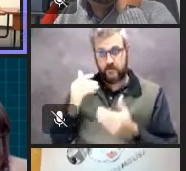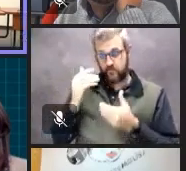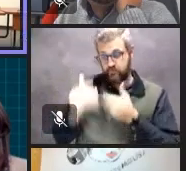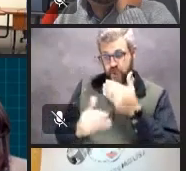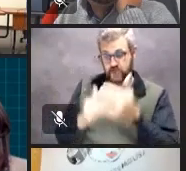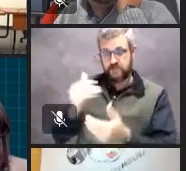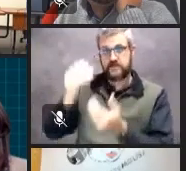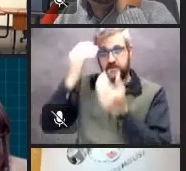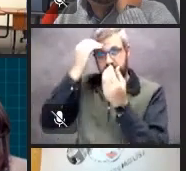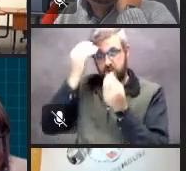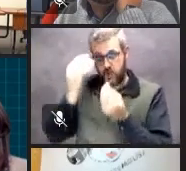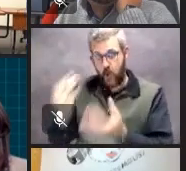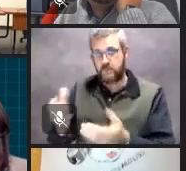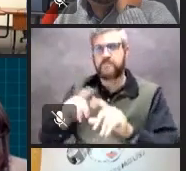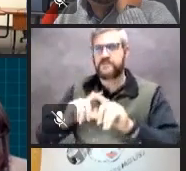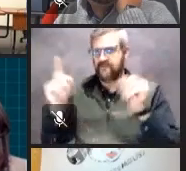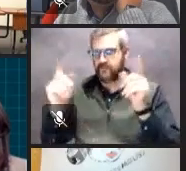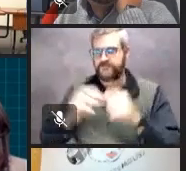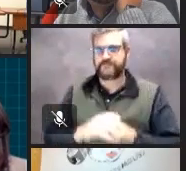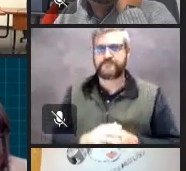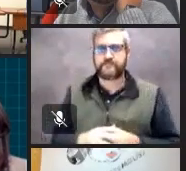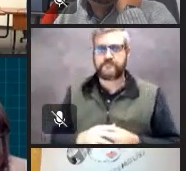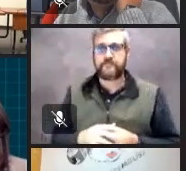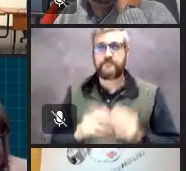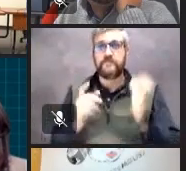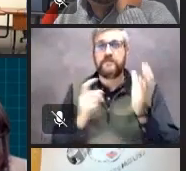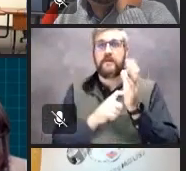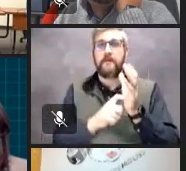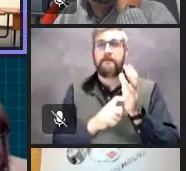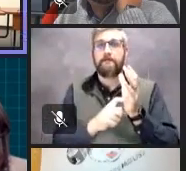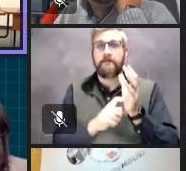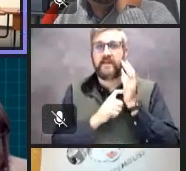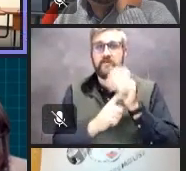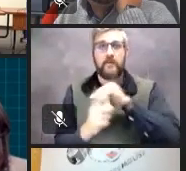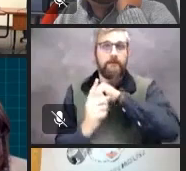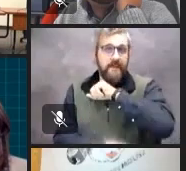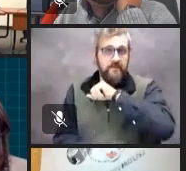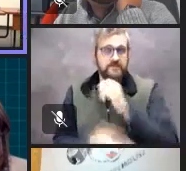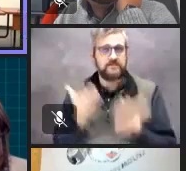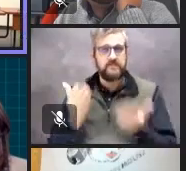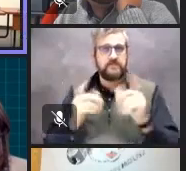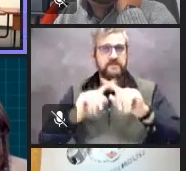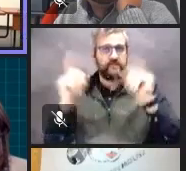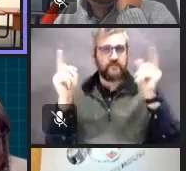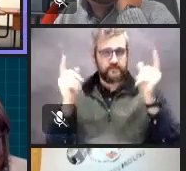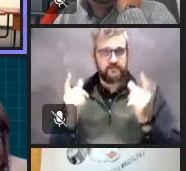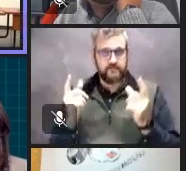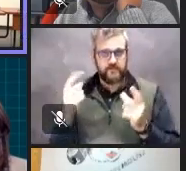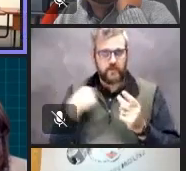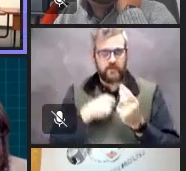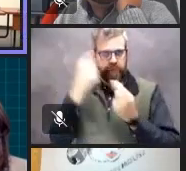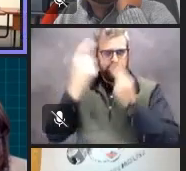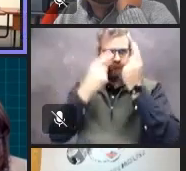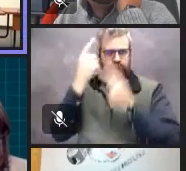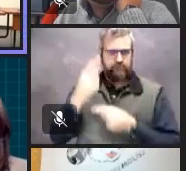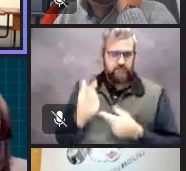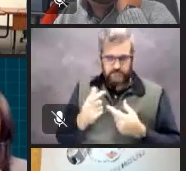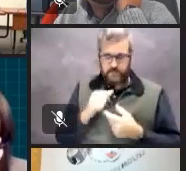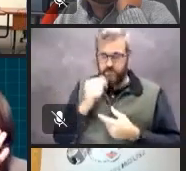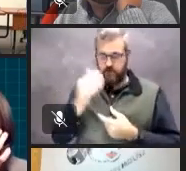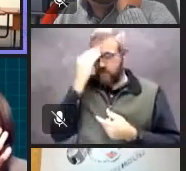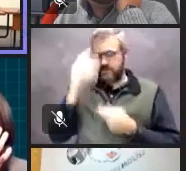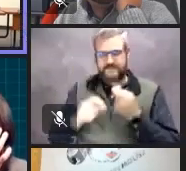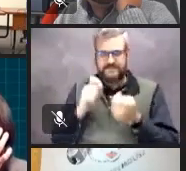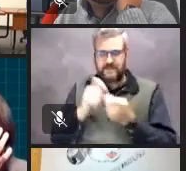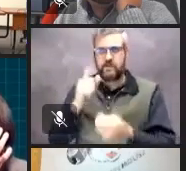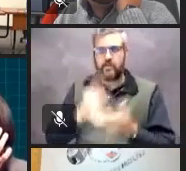will be may be different. The mandatory penalties around that may be different. So we're looking at that. We don't know exactly what that's going to look like,